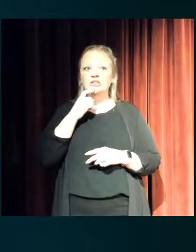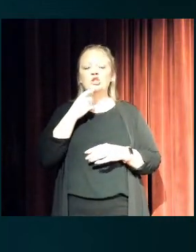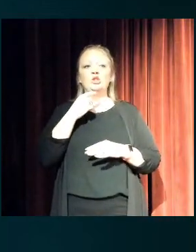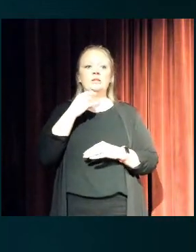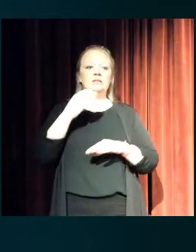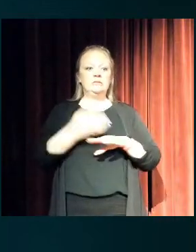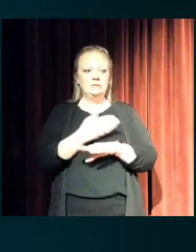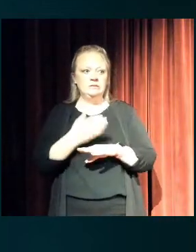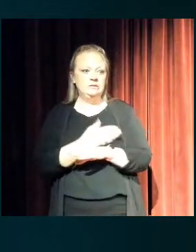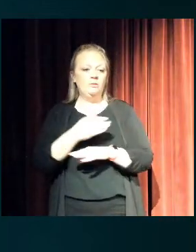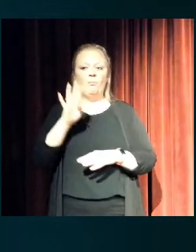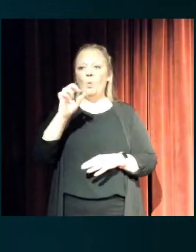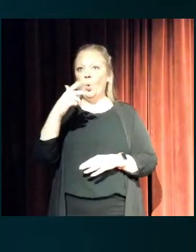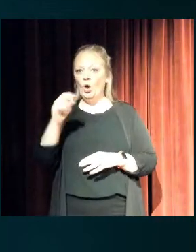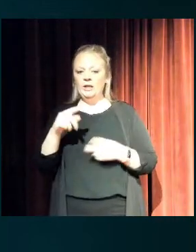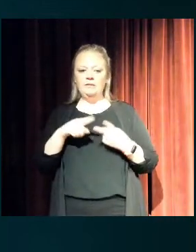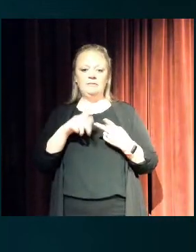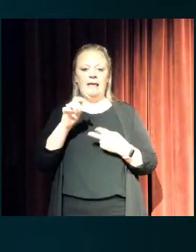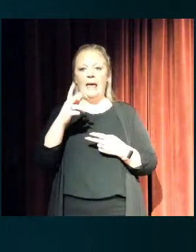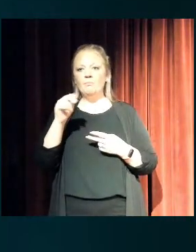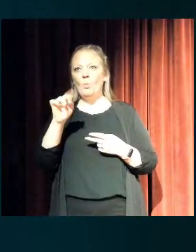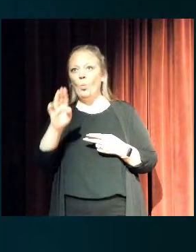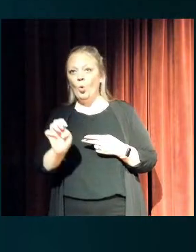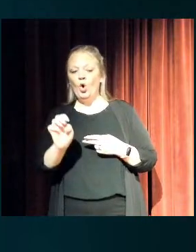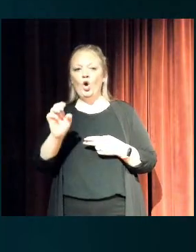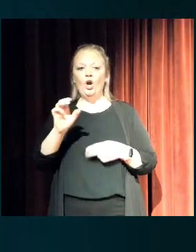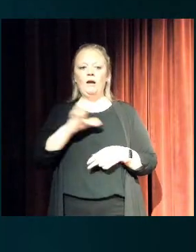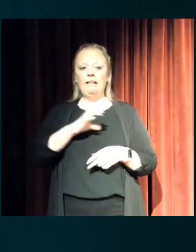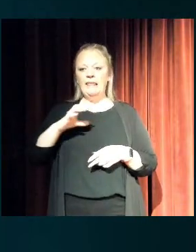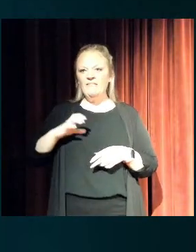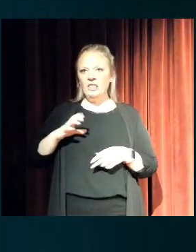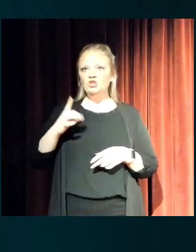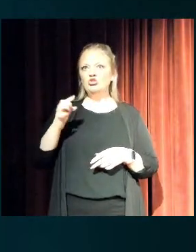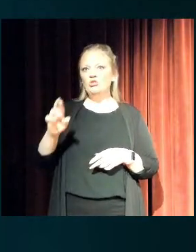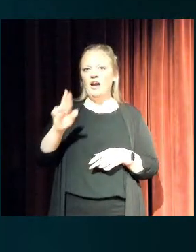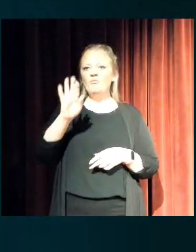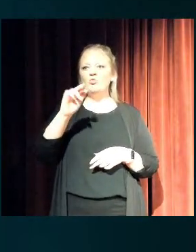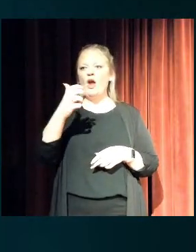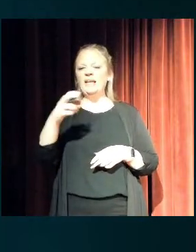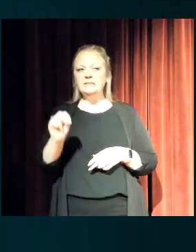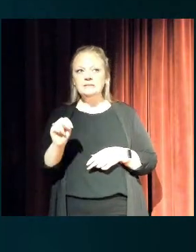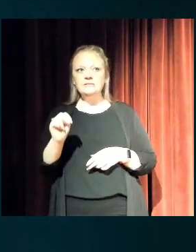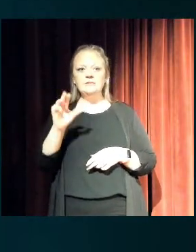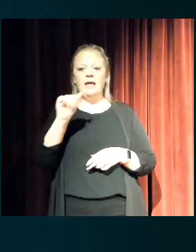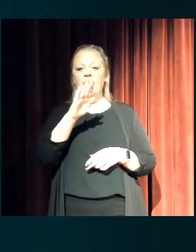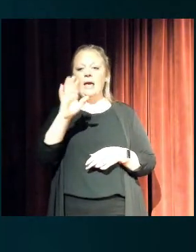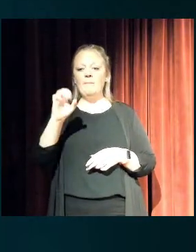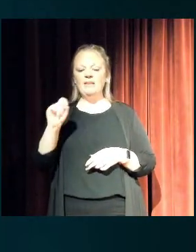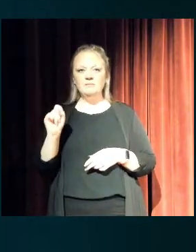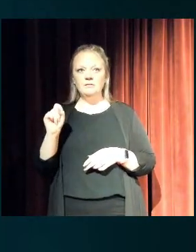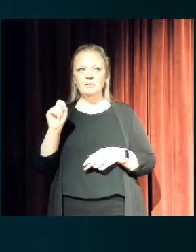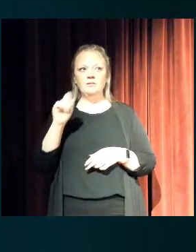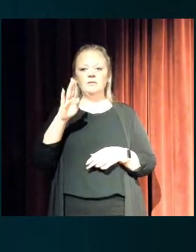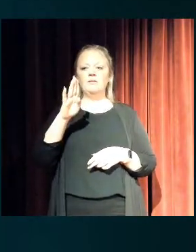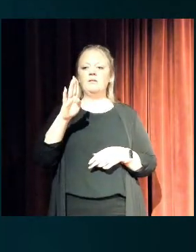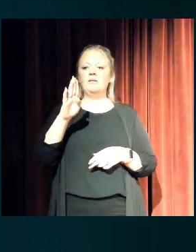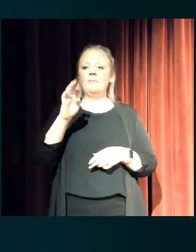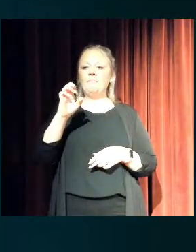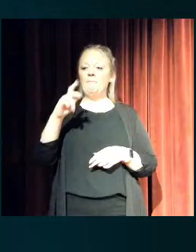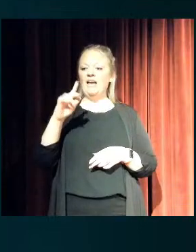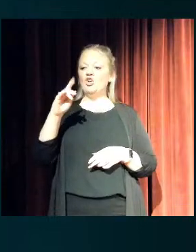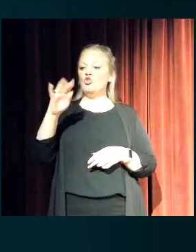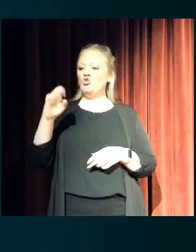include sections of Borden Road, Kenmore Avenue, Cleveland Drive, Brighton Road, Abbott Road, Beck Creek